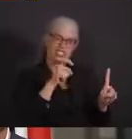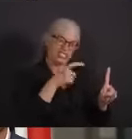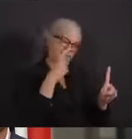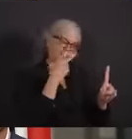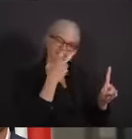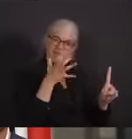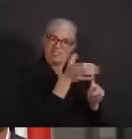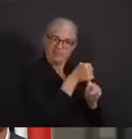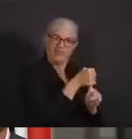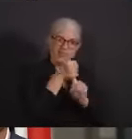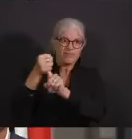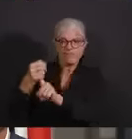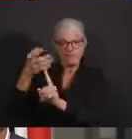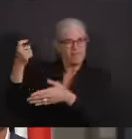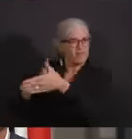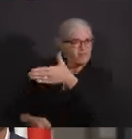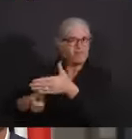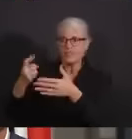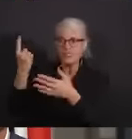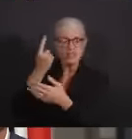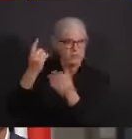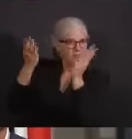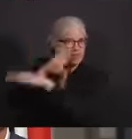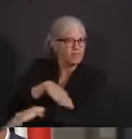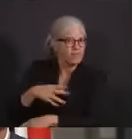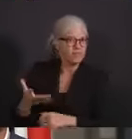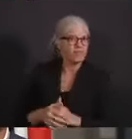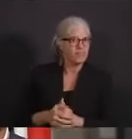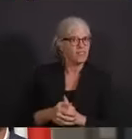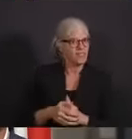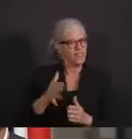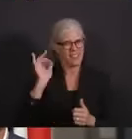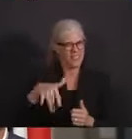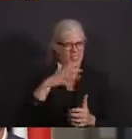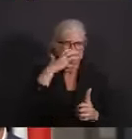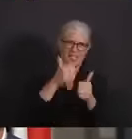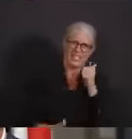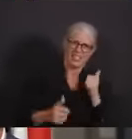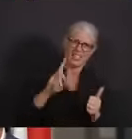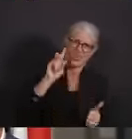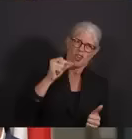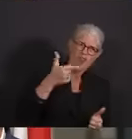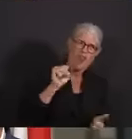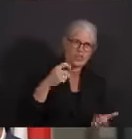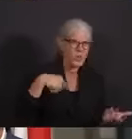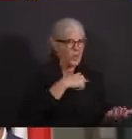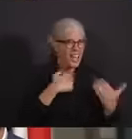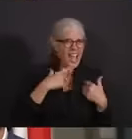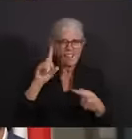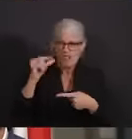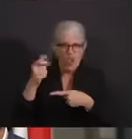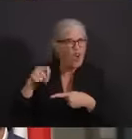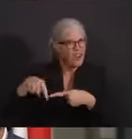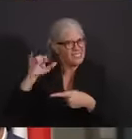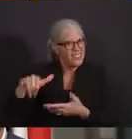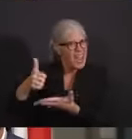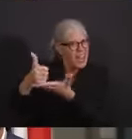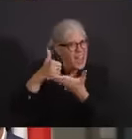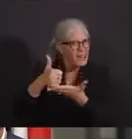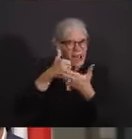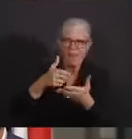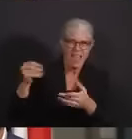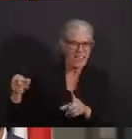in Florida against animal cruelty. These dogs, we've got dogs that are going to be helping in the